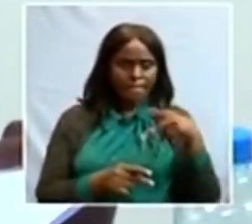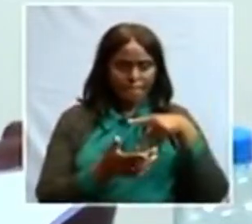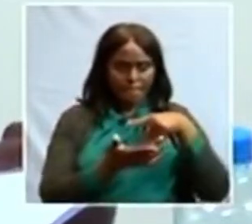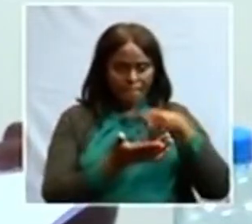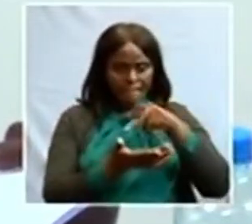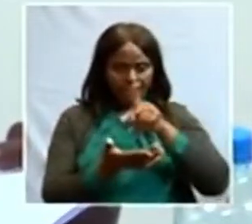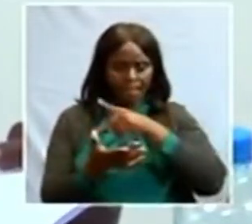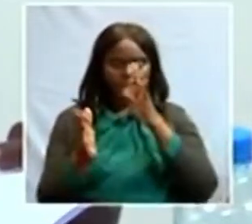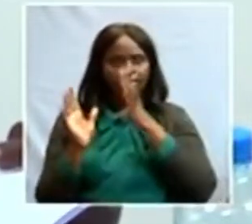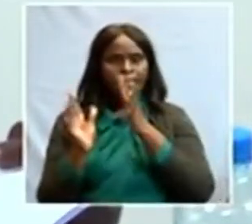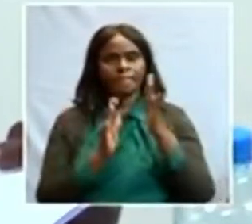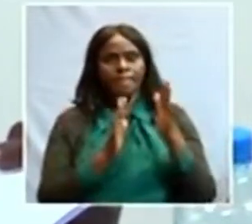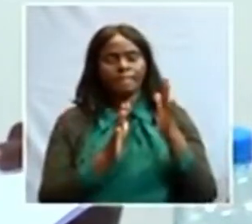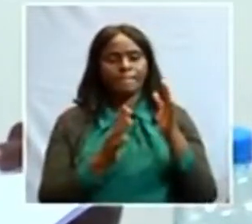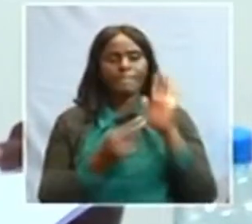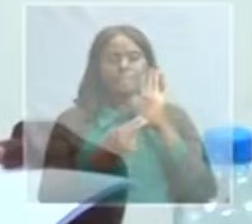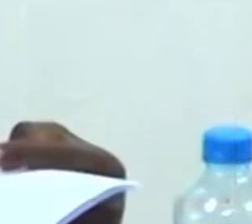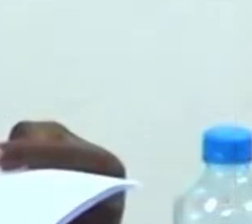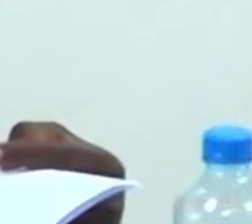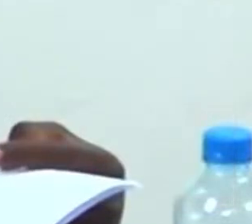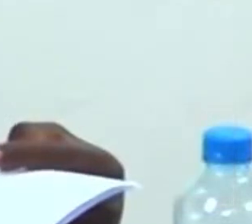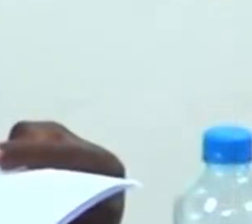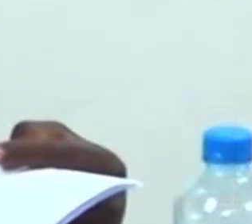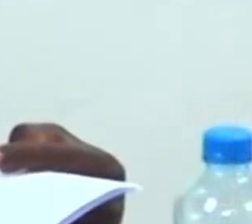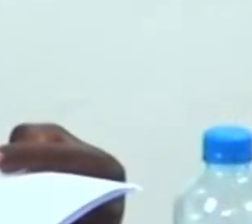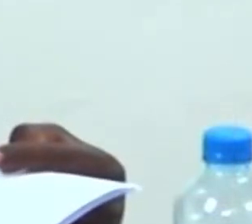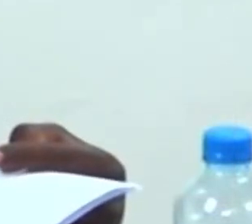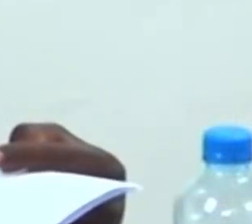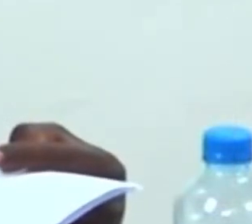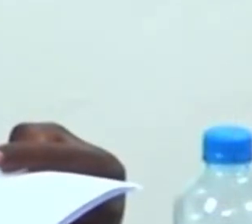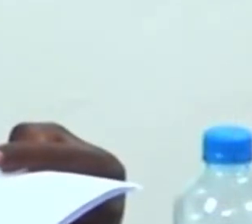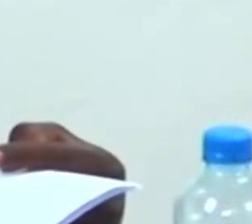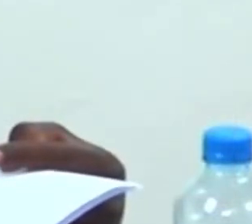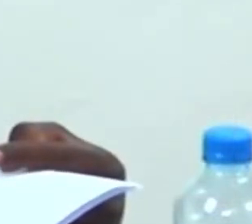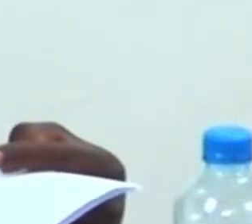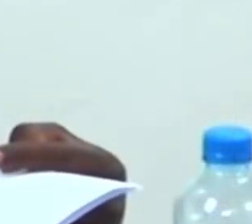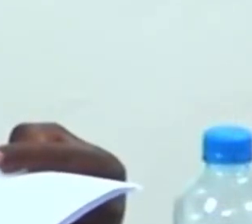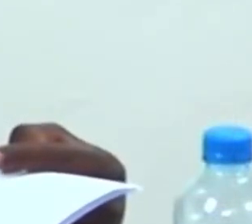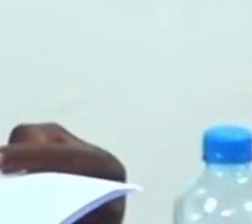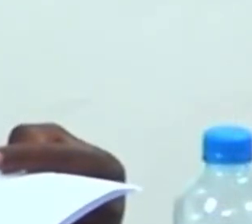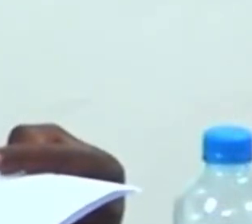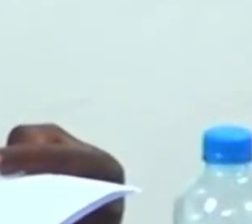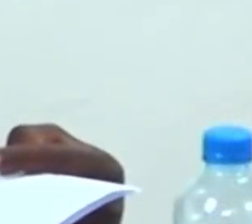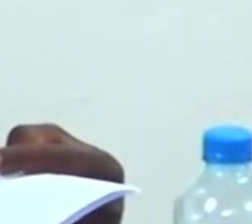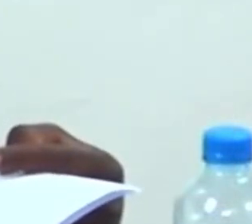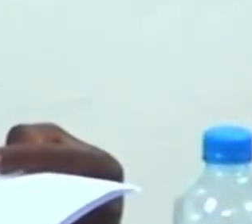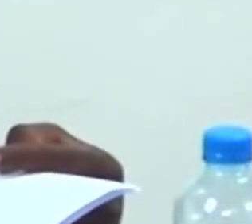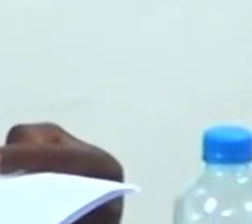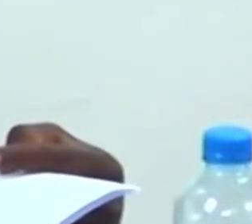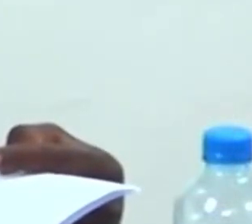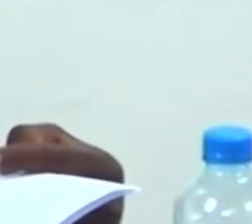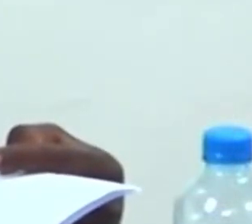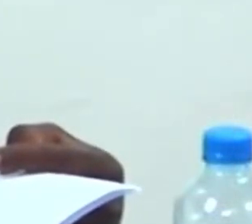plan, it shows us that the balance by December 2024 should have been